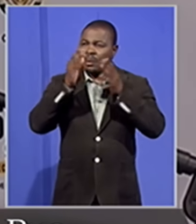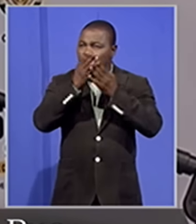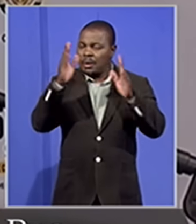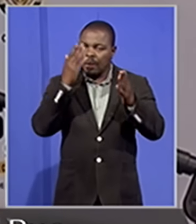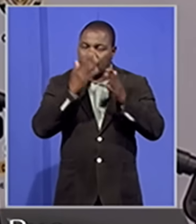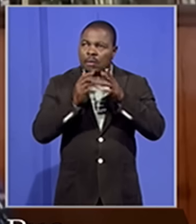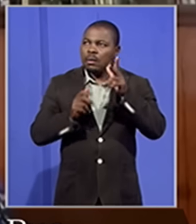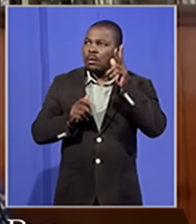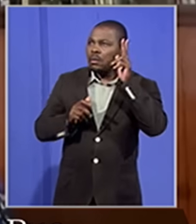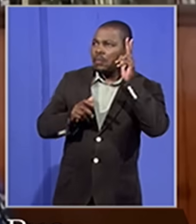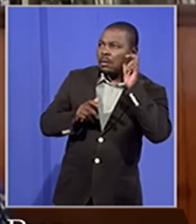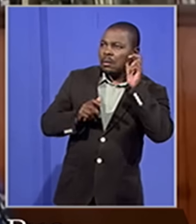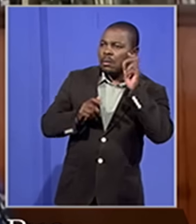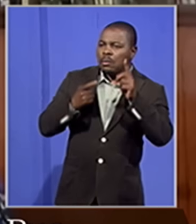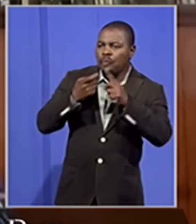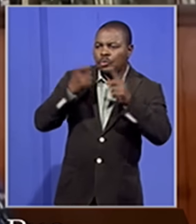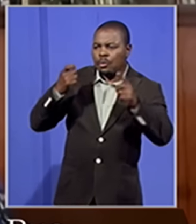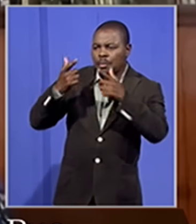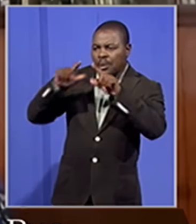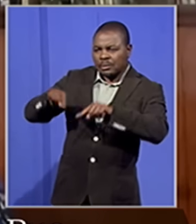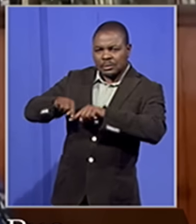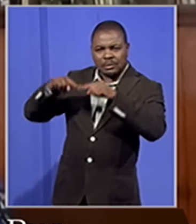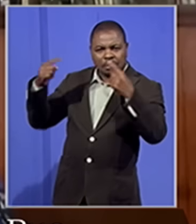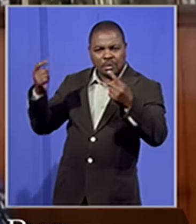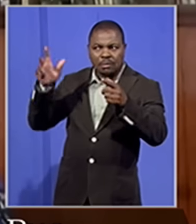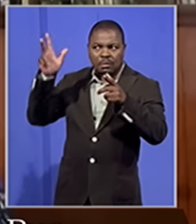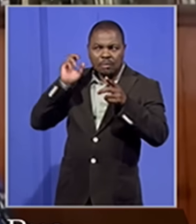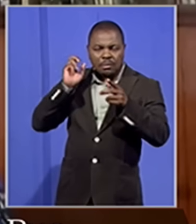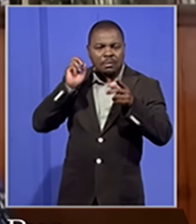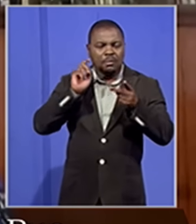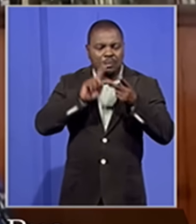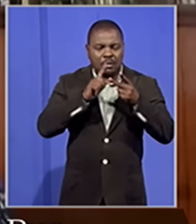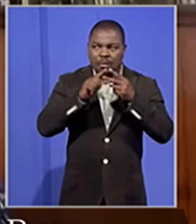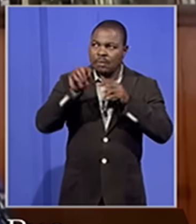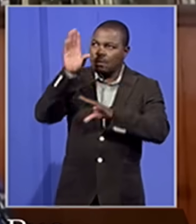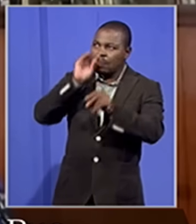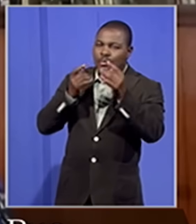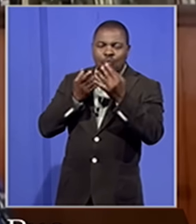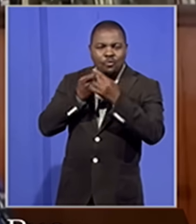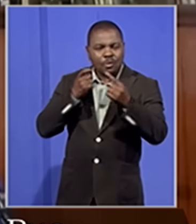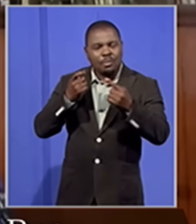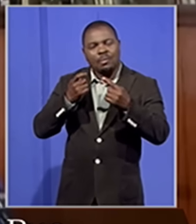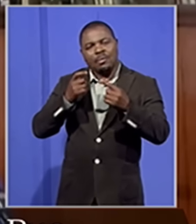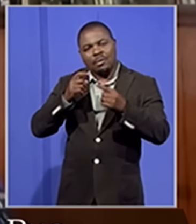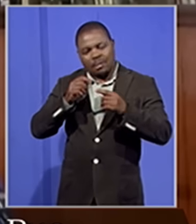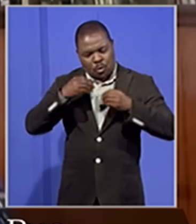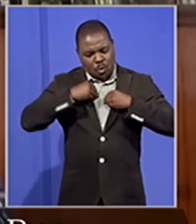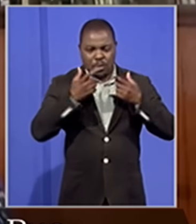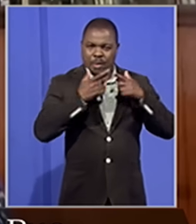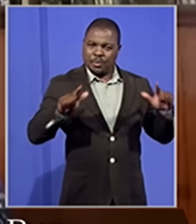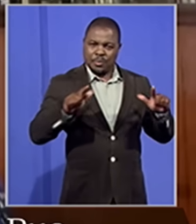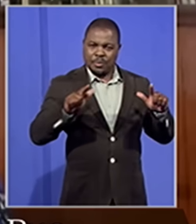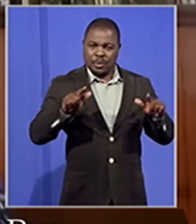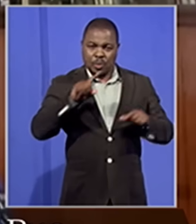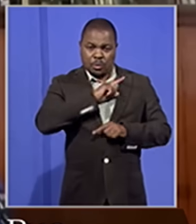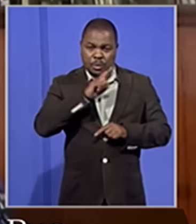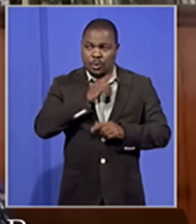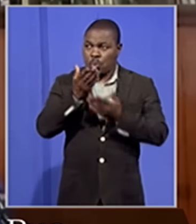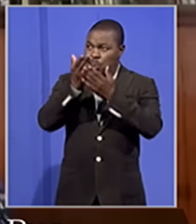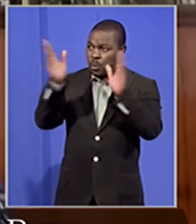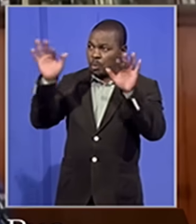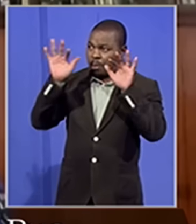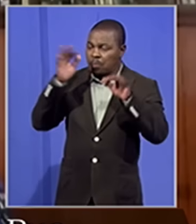utlwe melaetsa, se fumane thuto le ditsebo ka puo tsa bona. Haholo ha re tseba hore ha se bohle ba tsebang